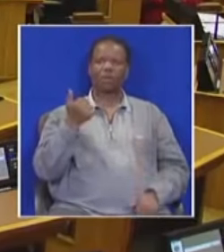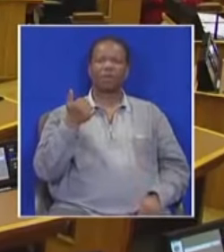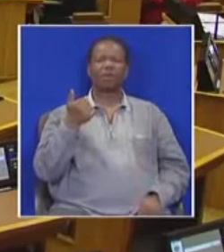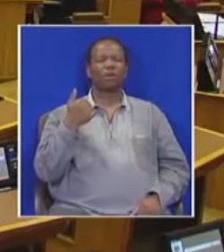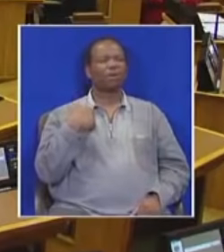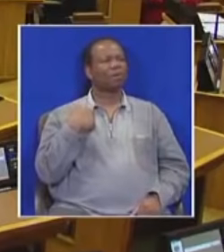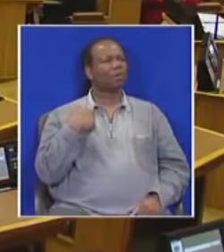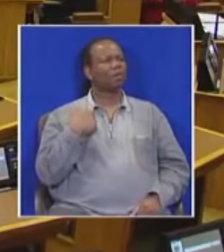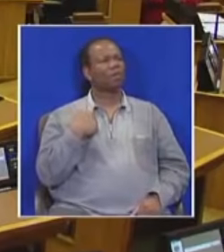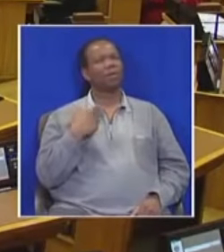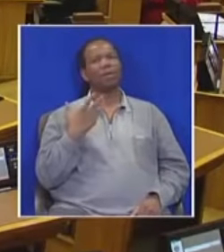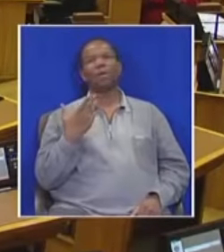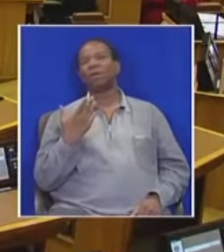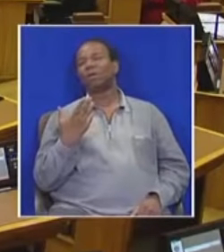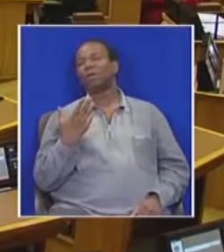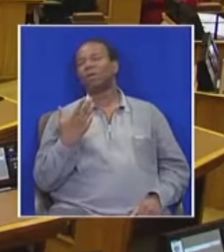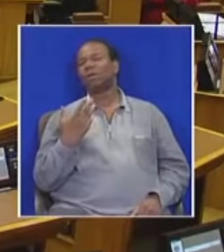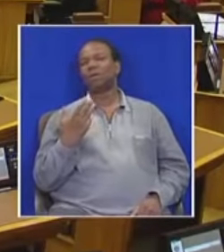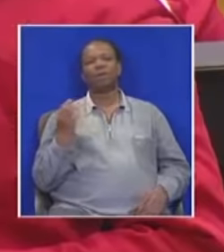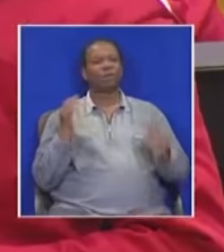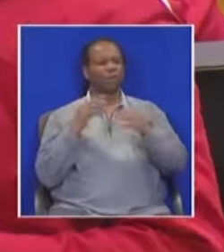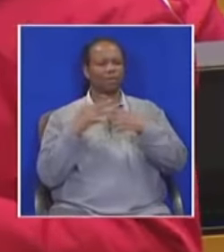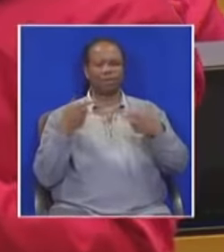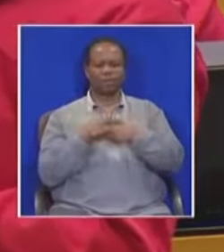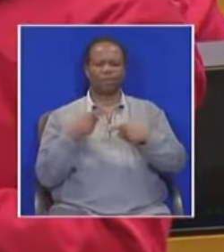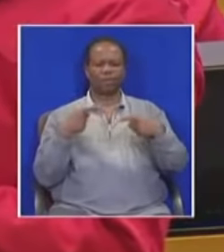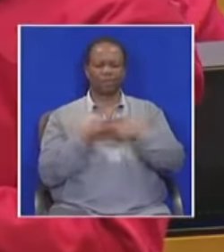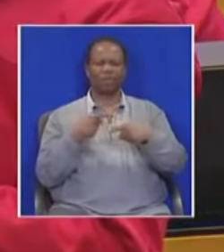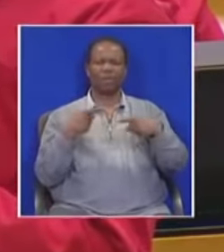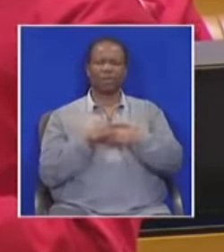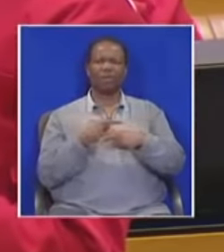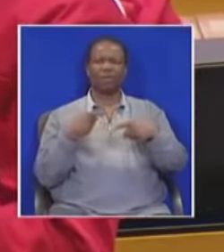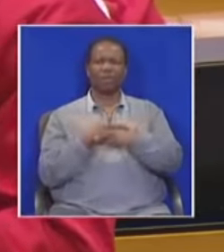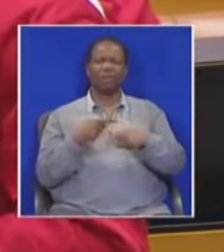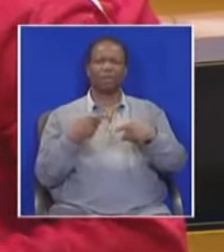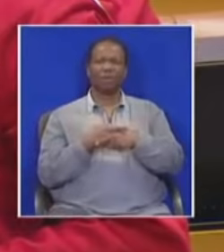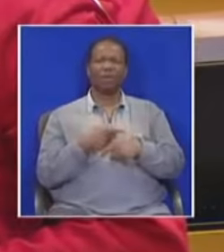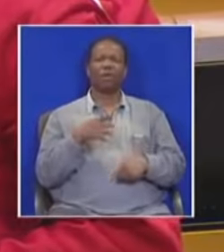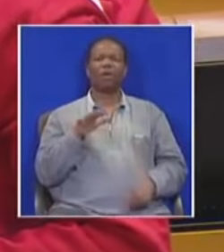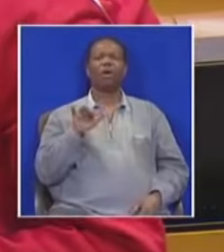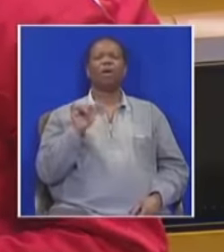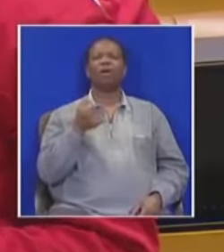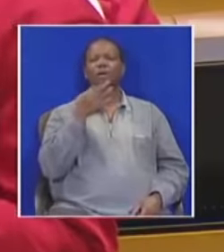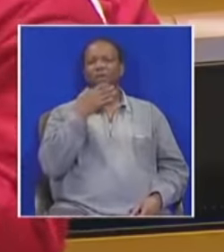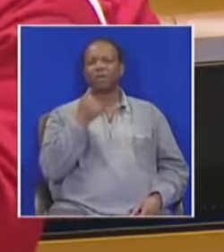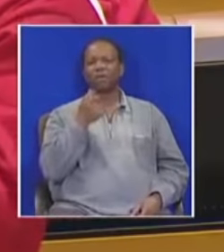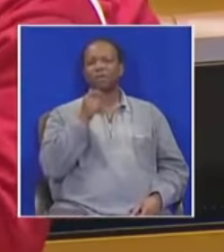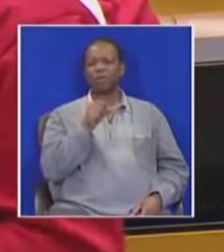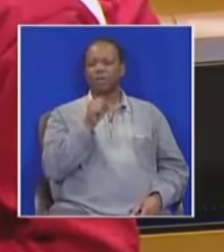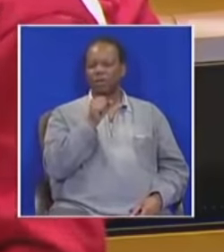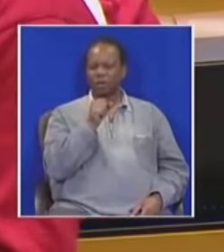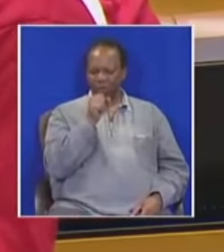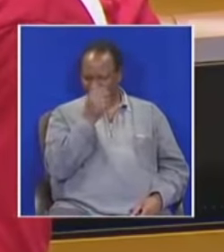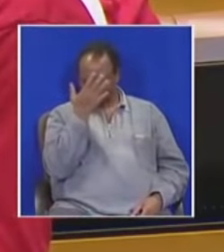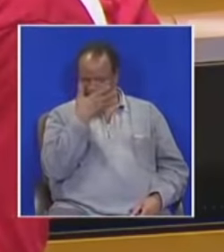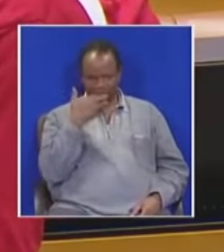the mic down. Wait. So that it doesn't hide her face, but also that it's in her mouth properly. We want to